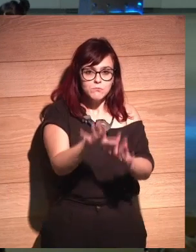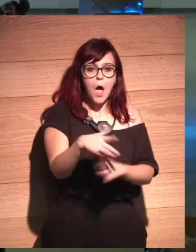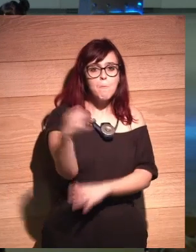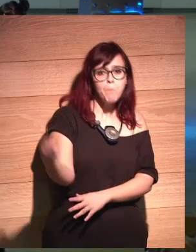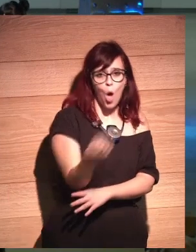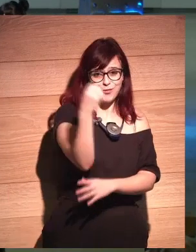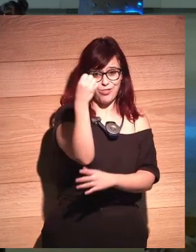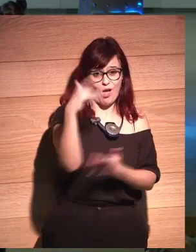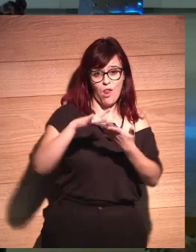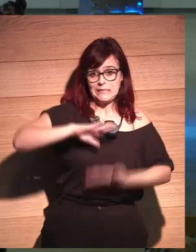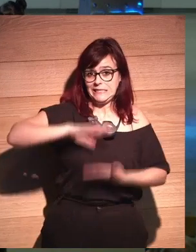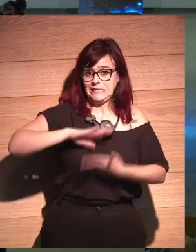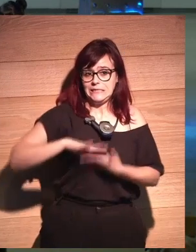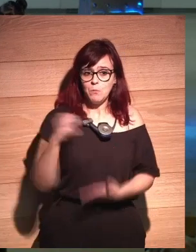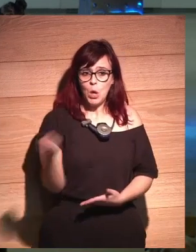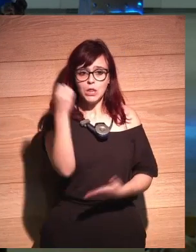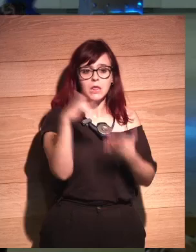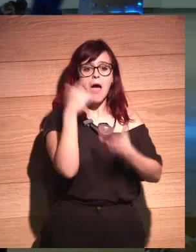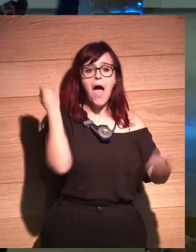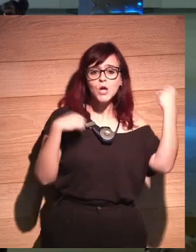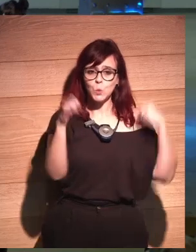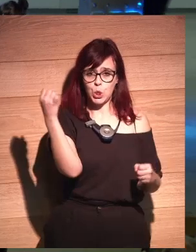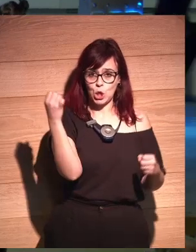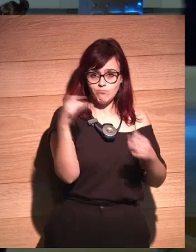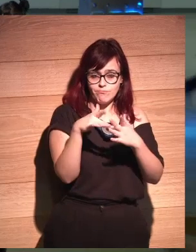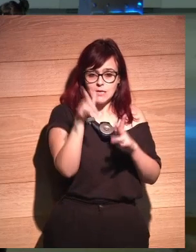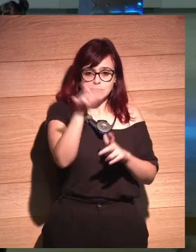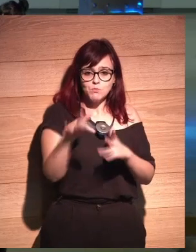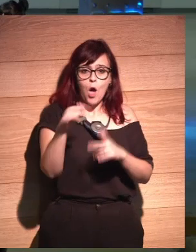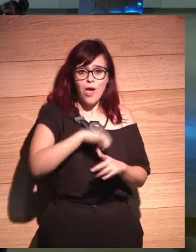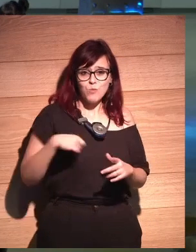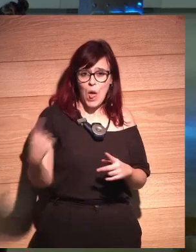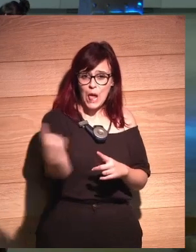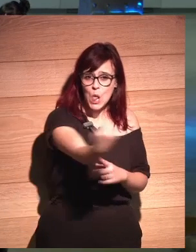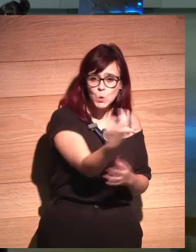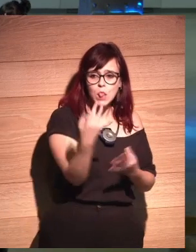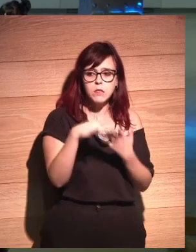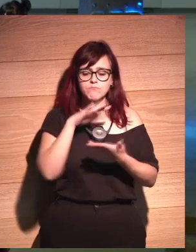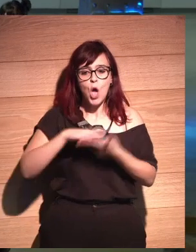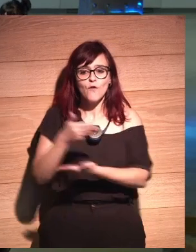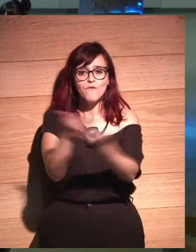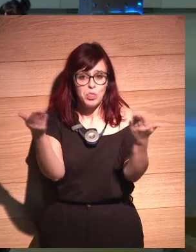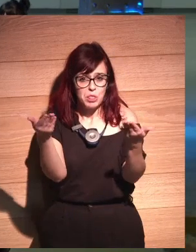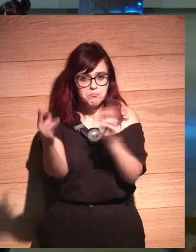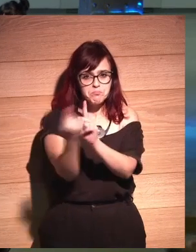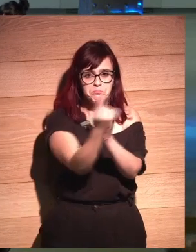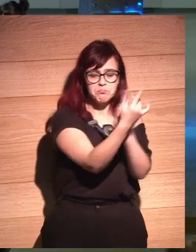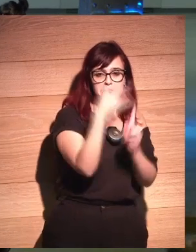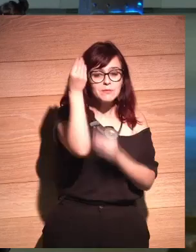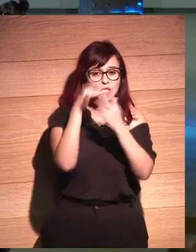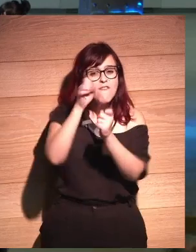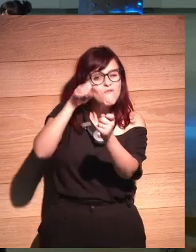in society, I believe strongly in action, individual action. I